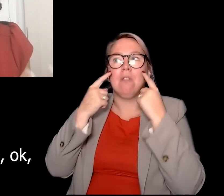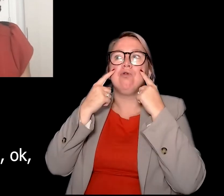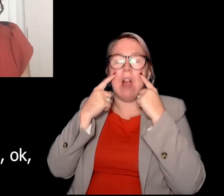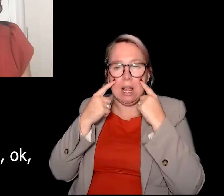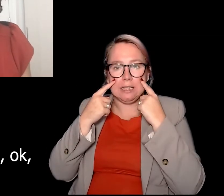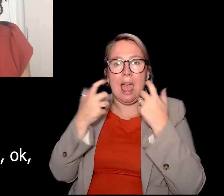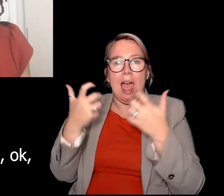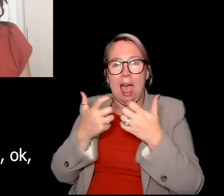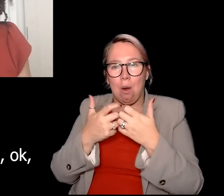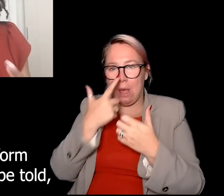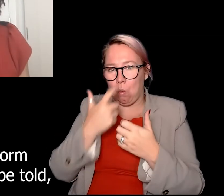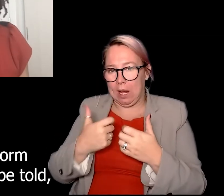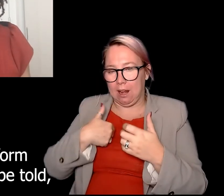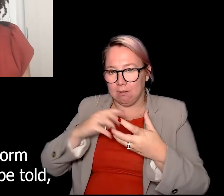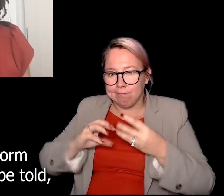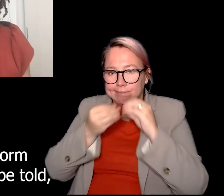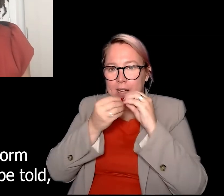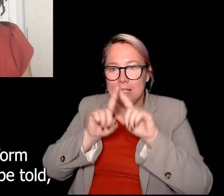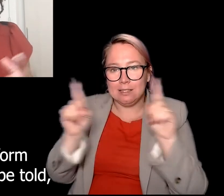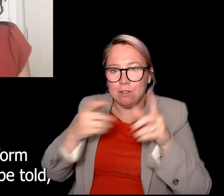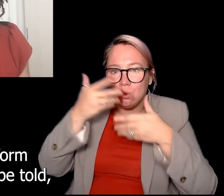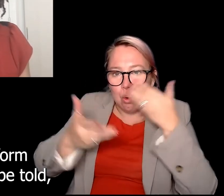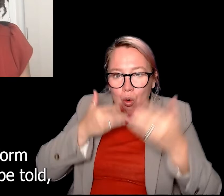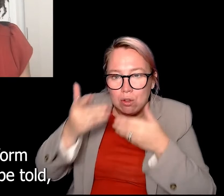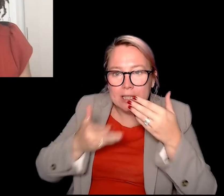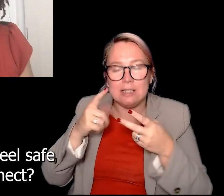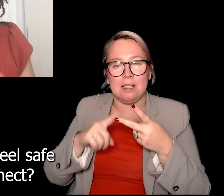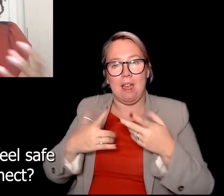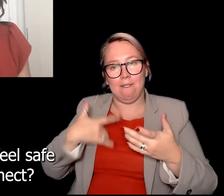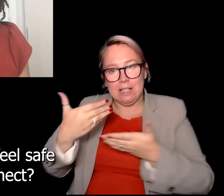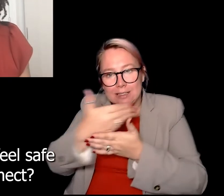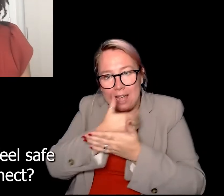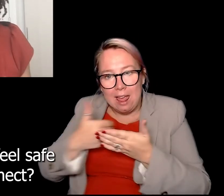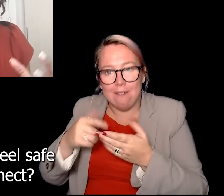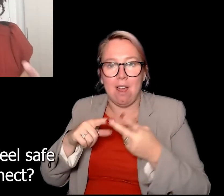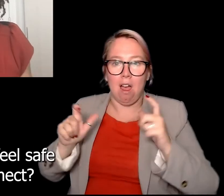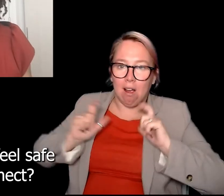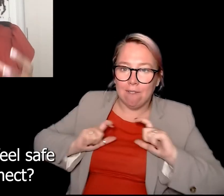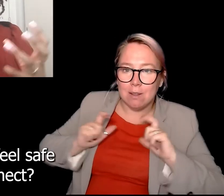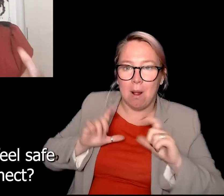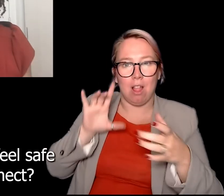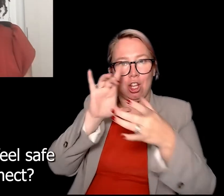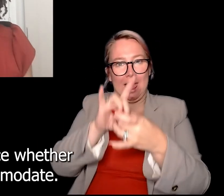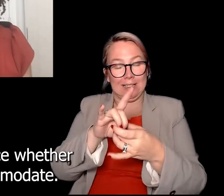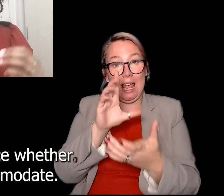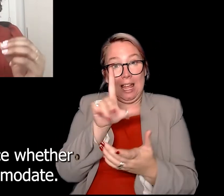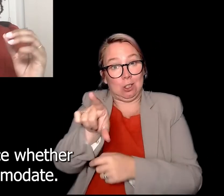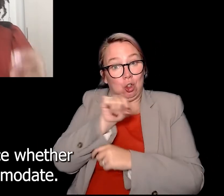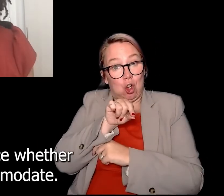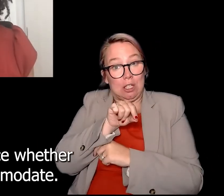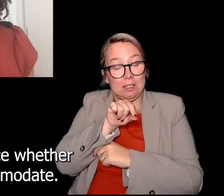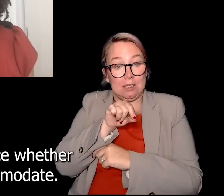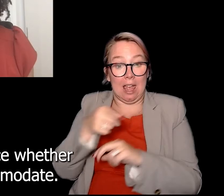kind of opened my eyes to, okay, how can we build a platform where different stories can be told, where different people can feel safe and comfortable and connect? Because it